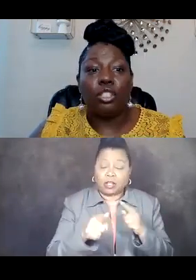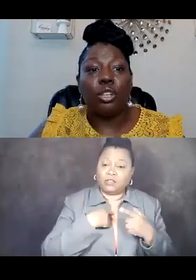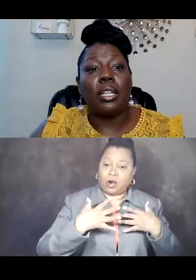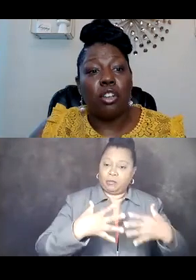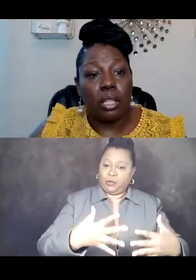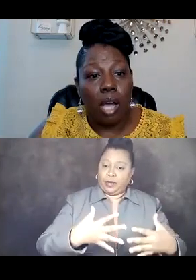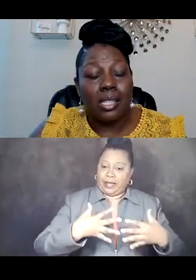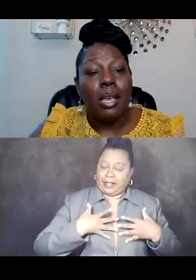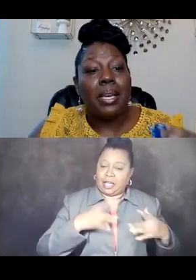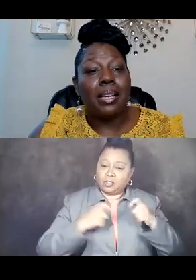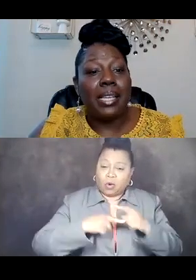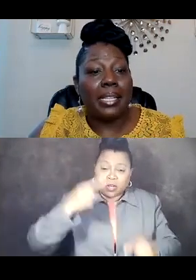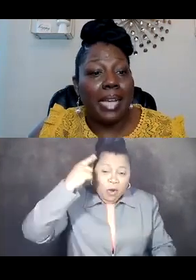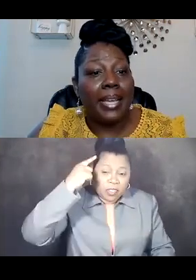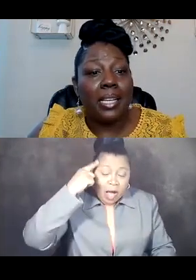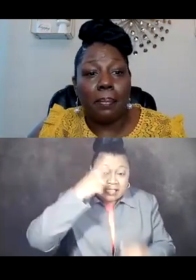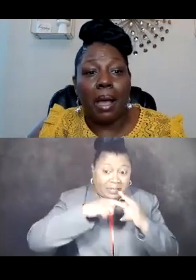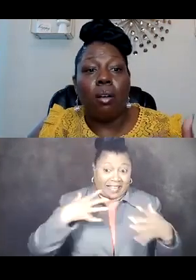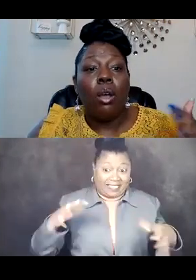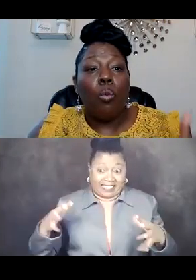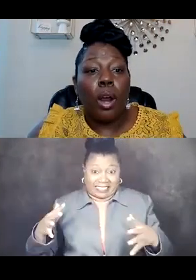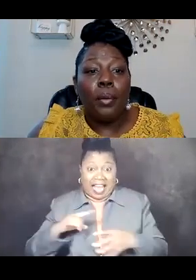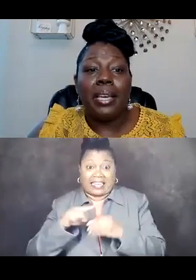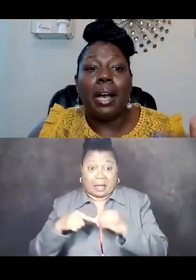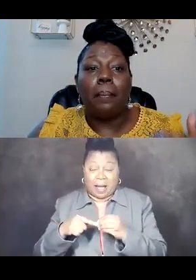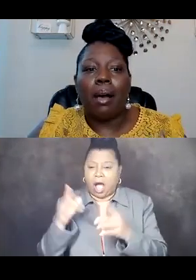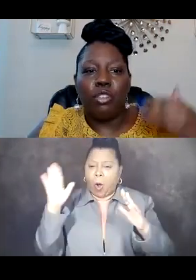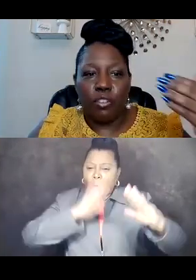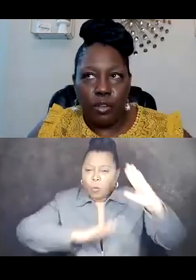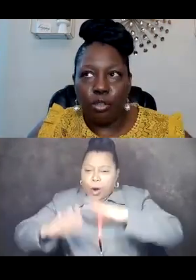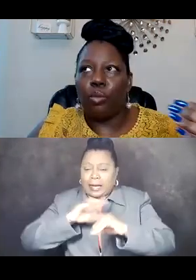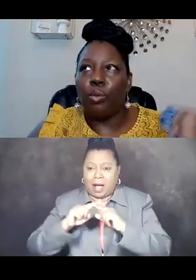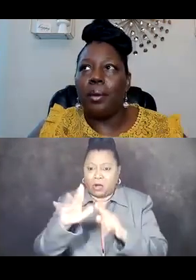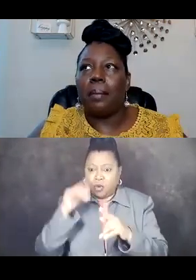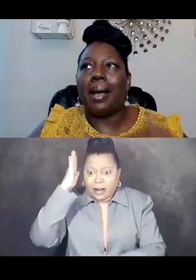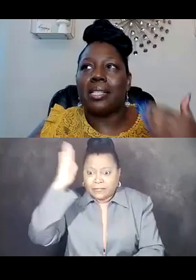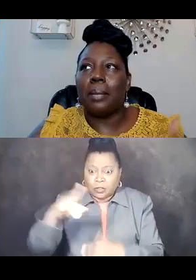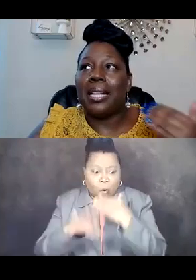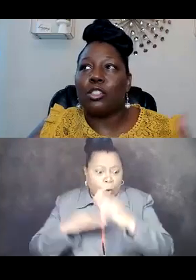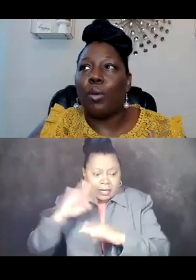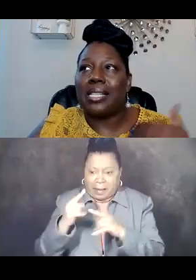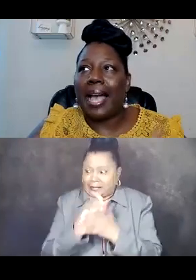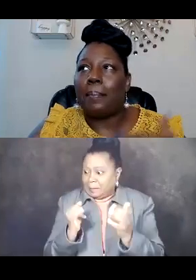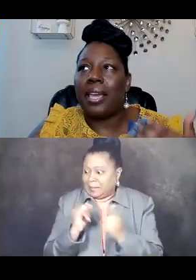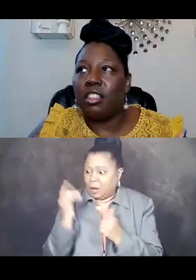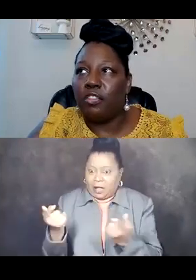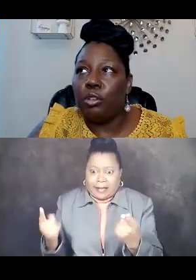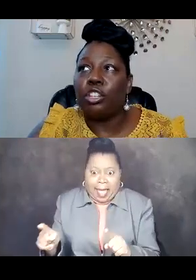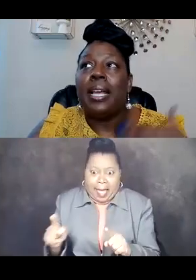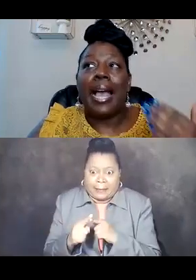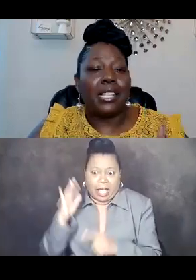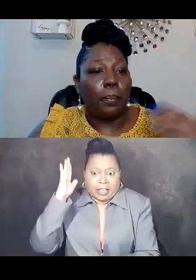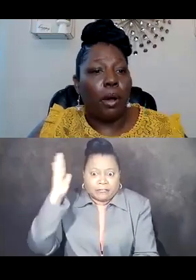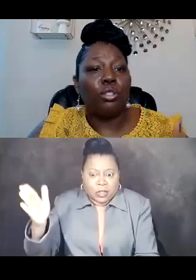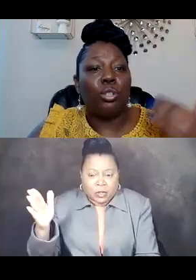breathing, controlling your thoughts, because the anxiety is about worrying about your future, worrying about something that's going to happen in the